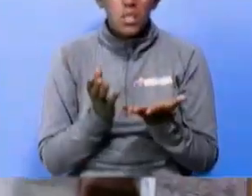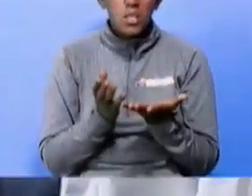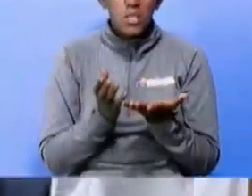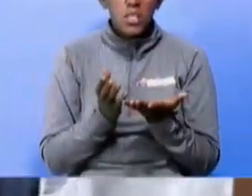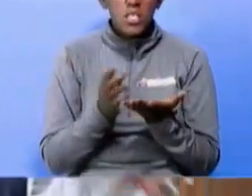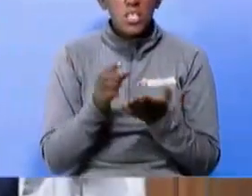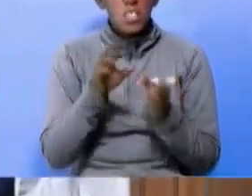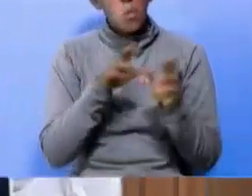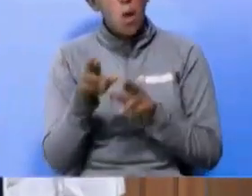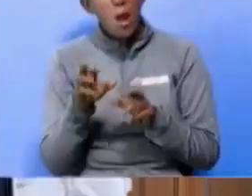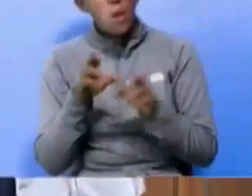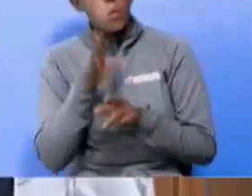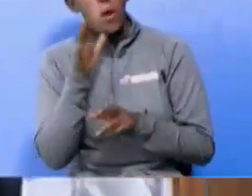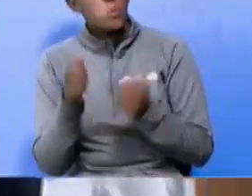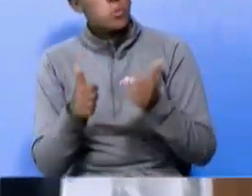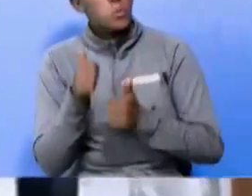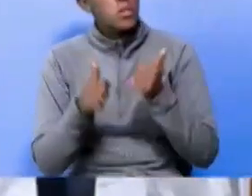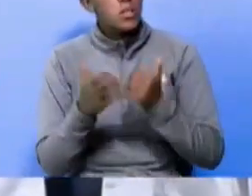to regular or regular?